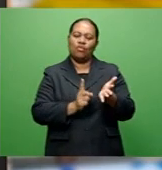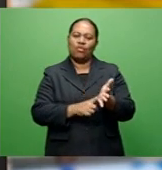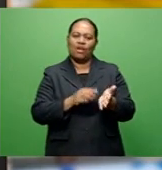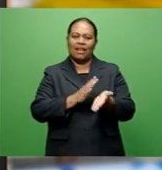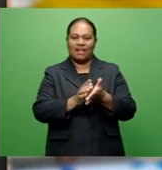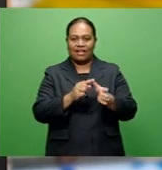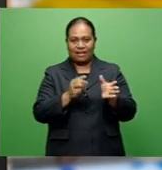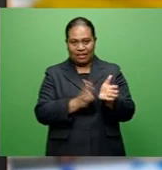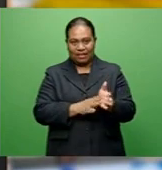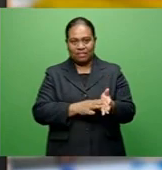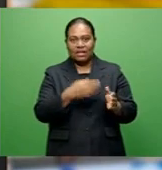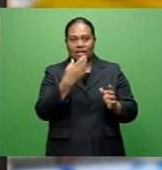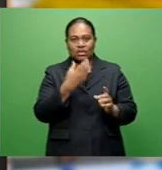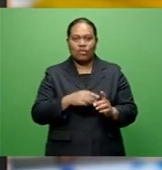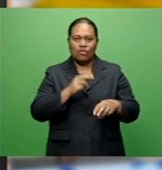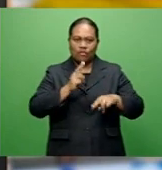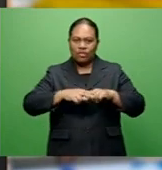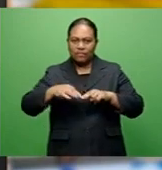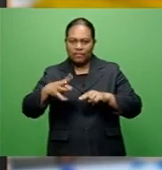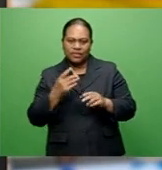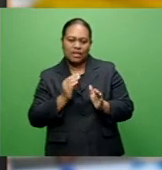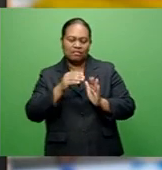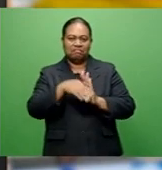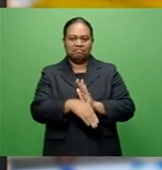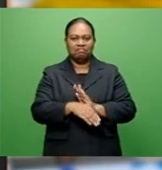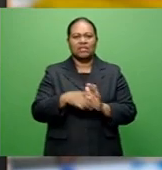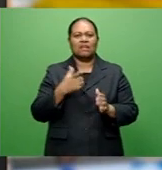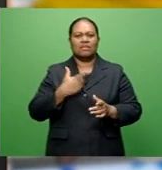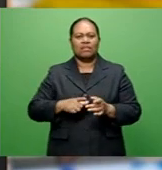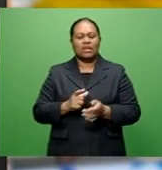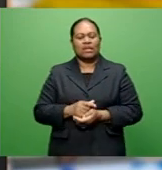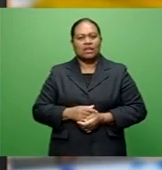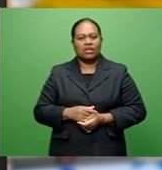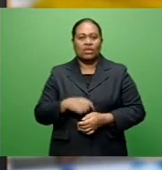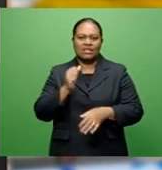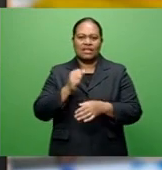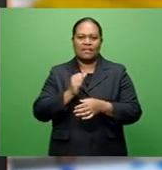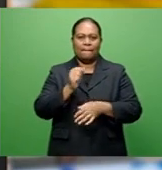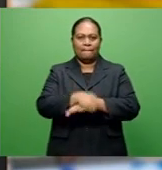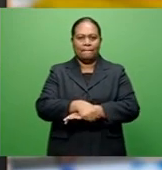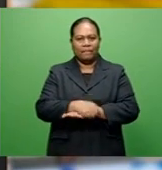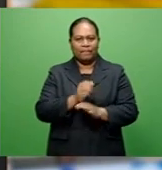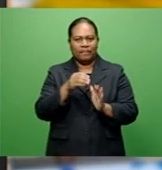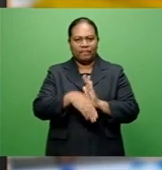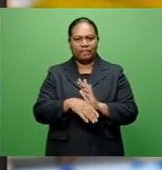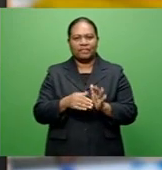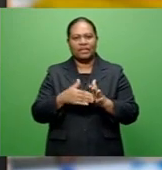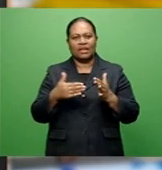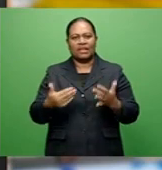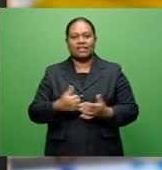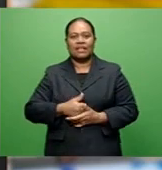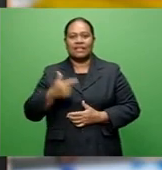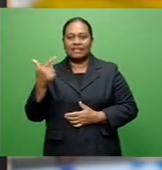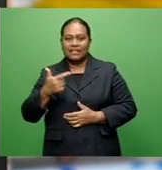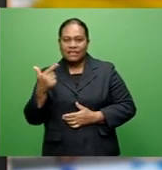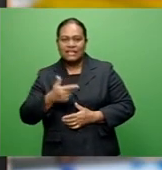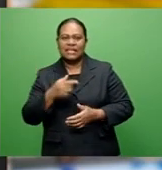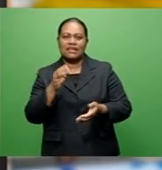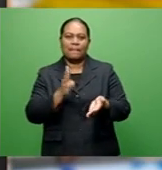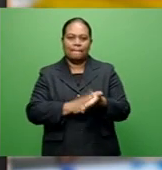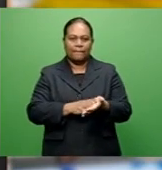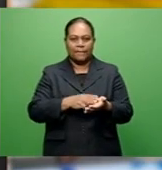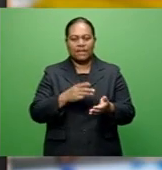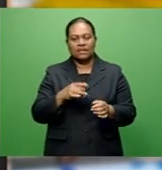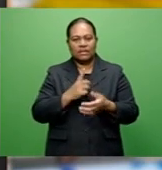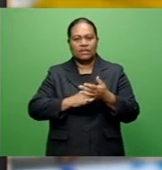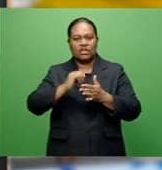loss is a blow that slims their chances of survival. A goal by Kelechi Iheanacho in the 17th minute and James